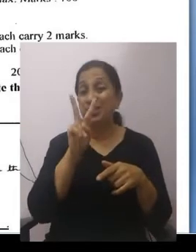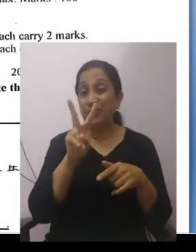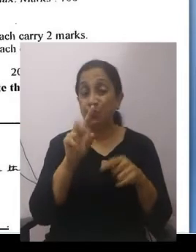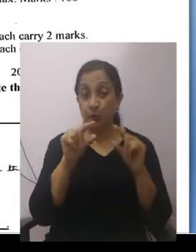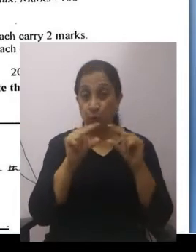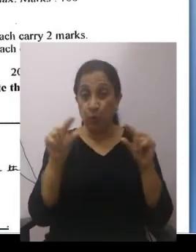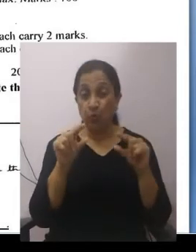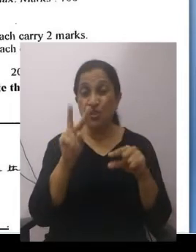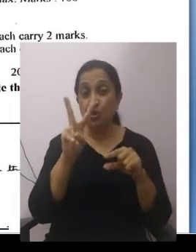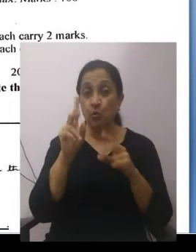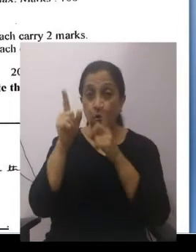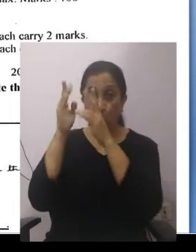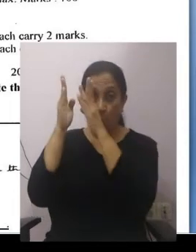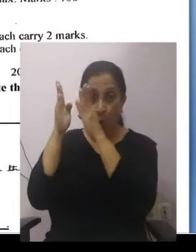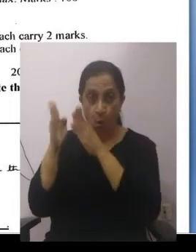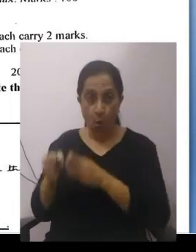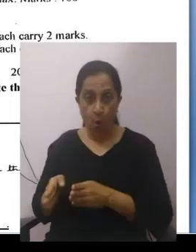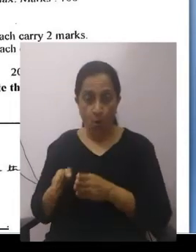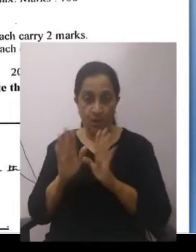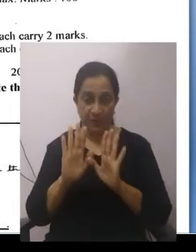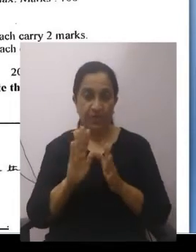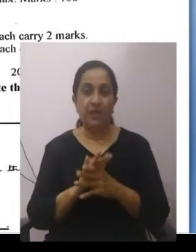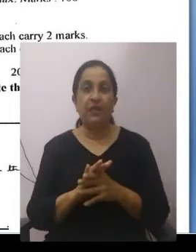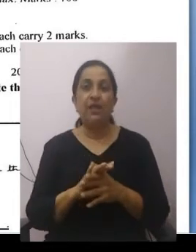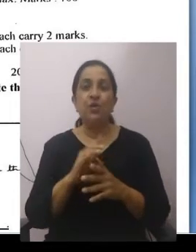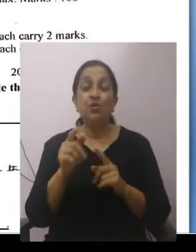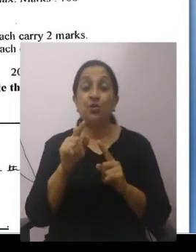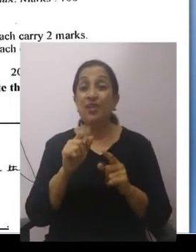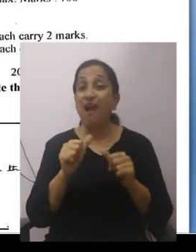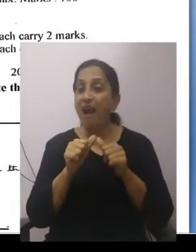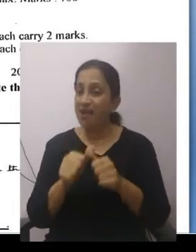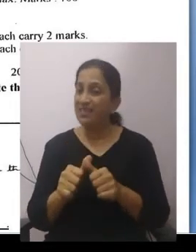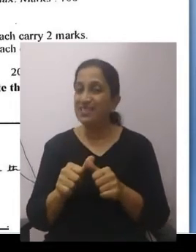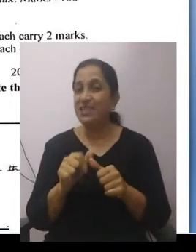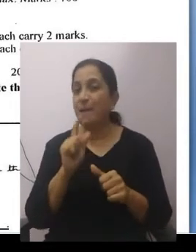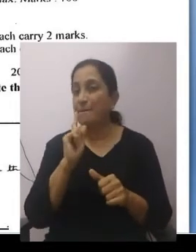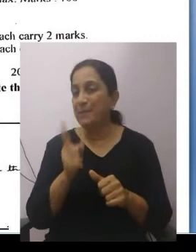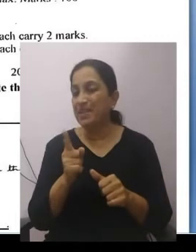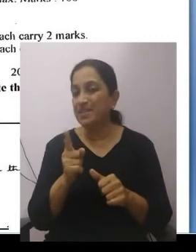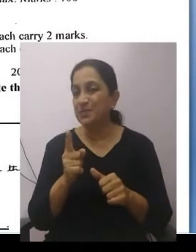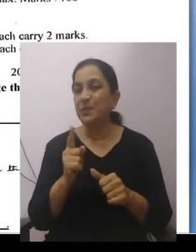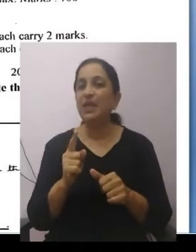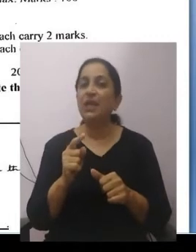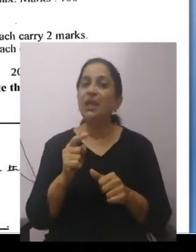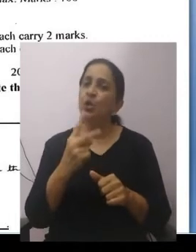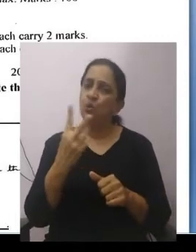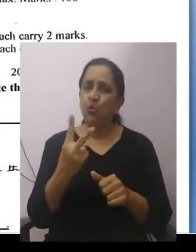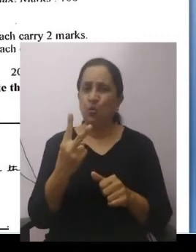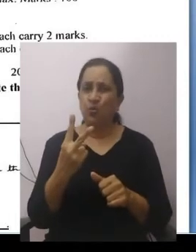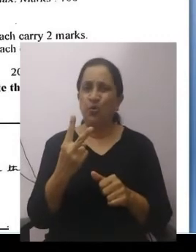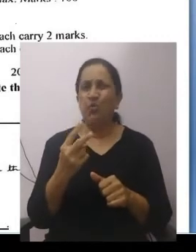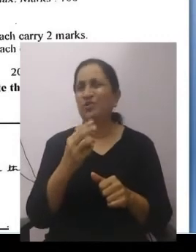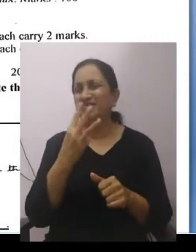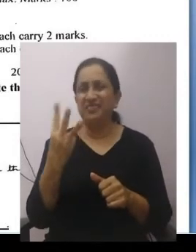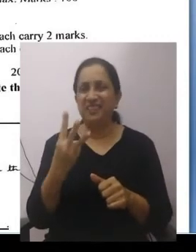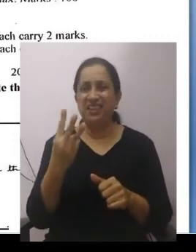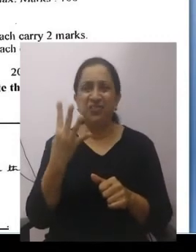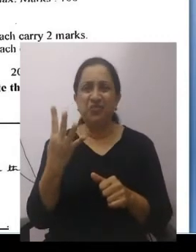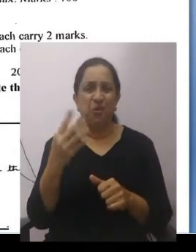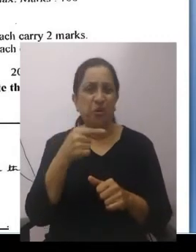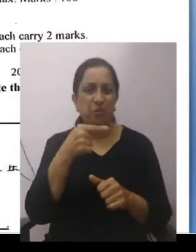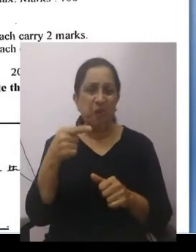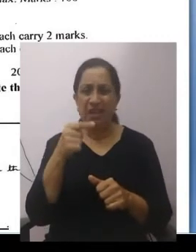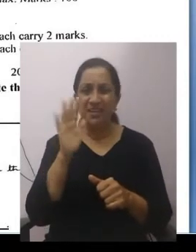columns. So obviously it has to be something around 2. Okay. It can't be 3, it can't be 4, it can't be -5.